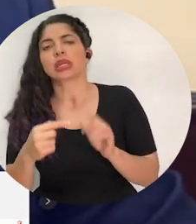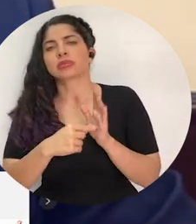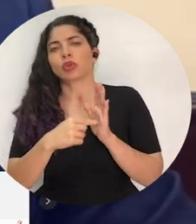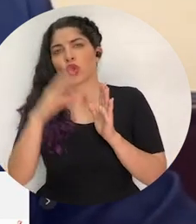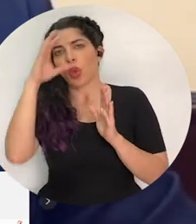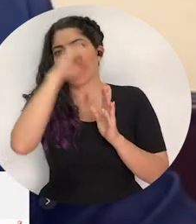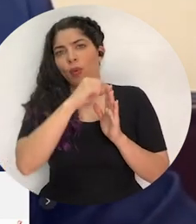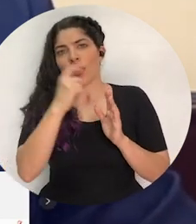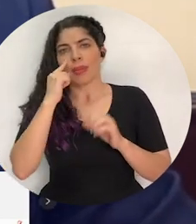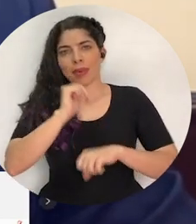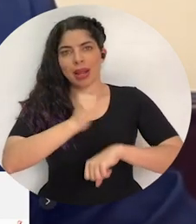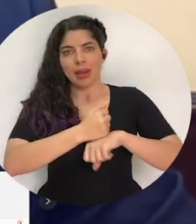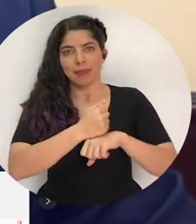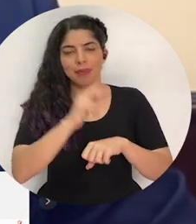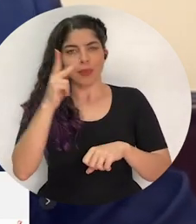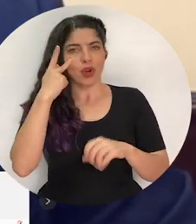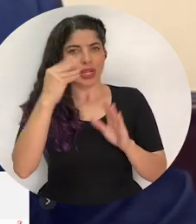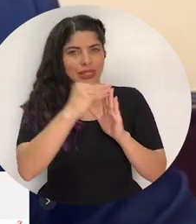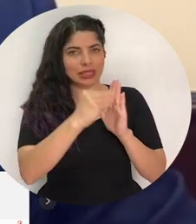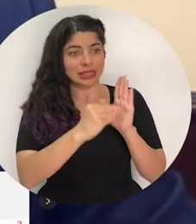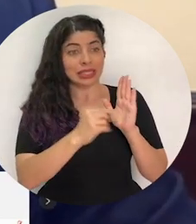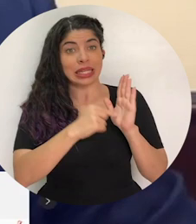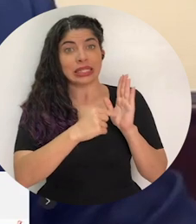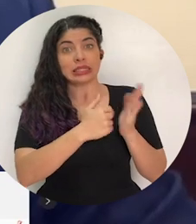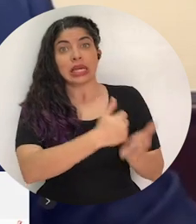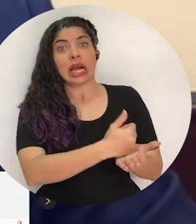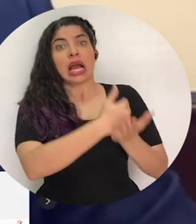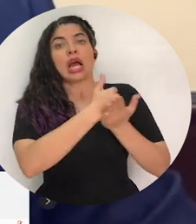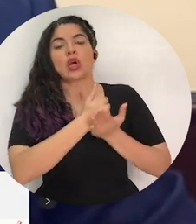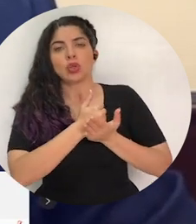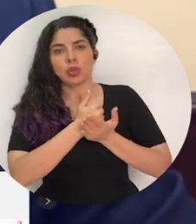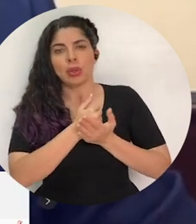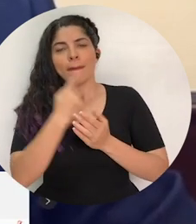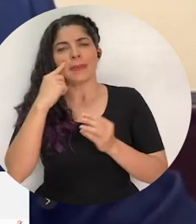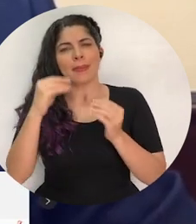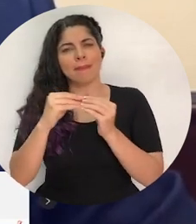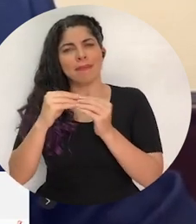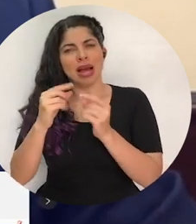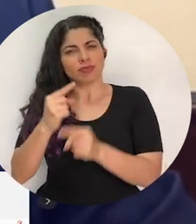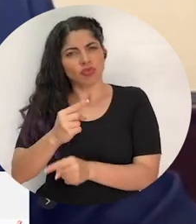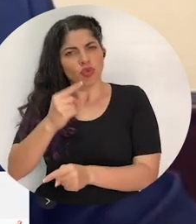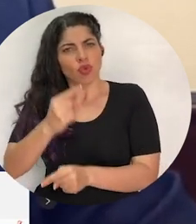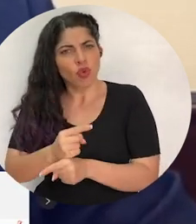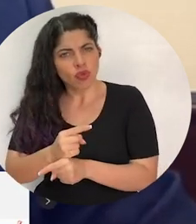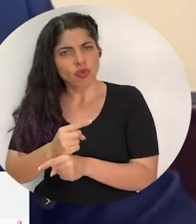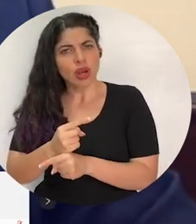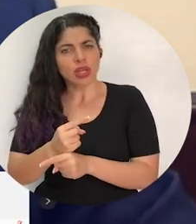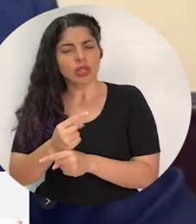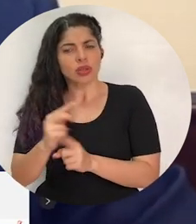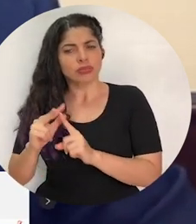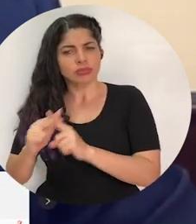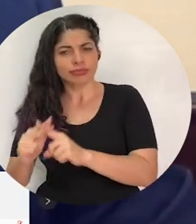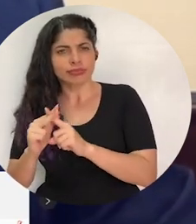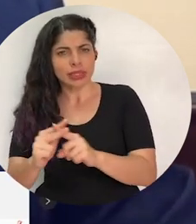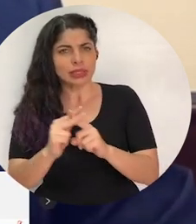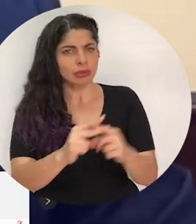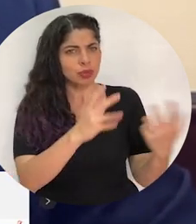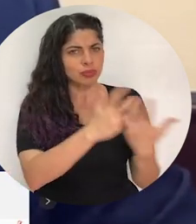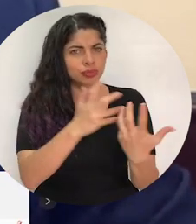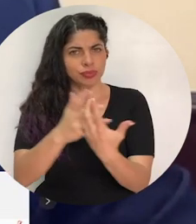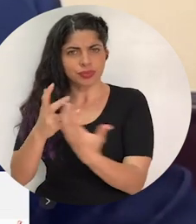the policies. This will contribute to ascertaining an accurate amount of each